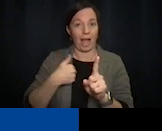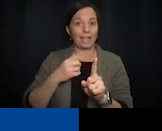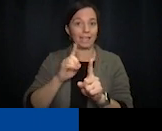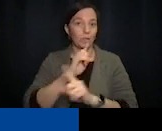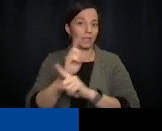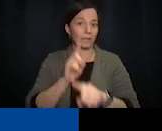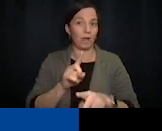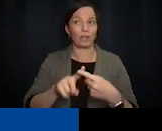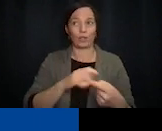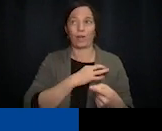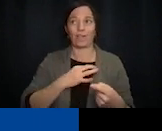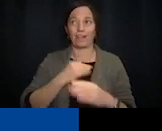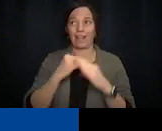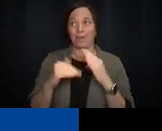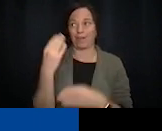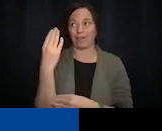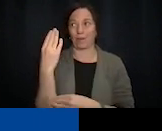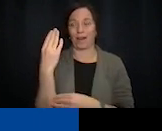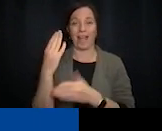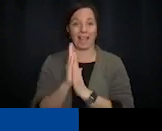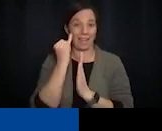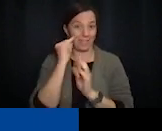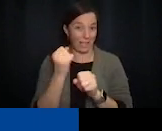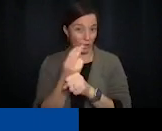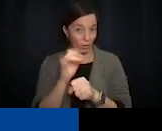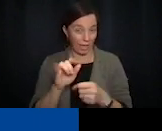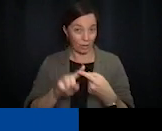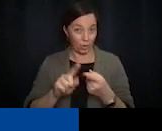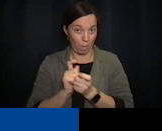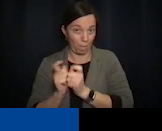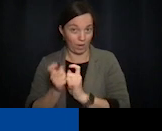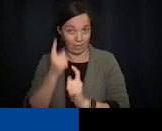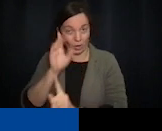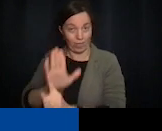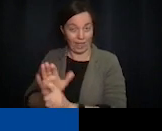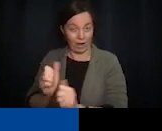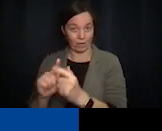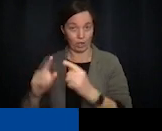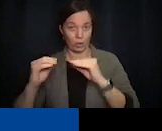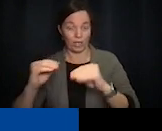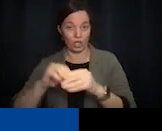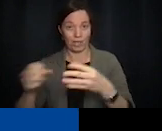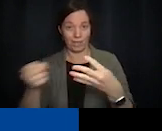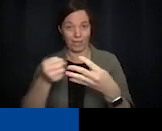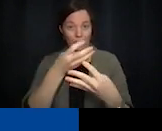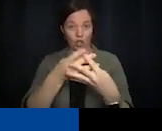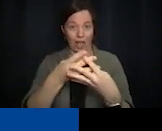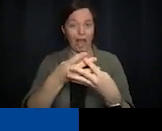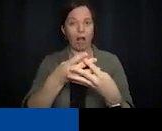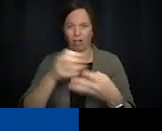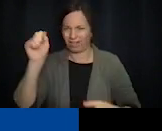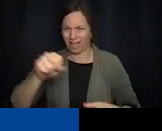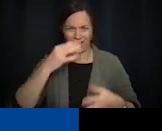faculty email this morning asking if they can use that to modify for their efforts teaching in the jail environment.